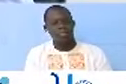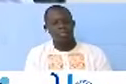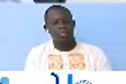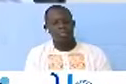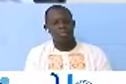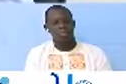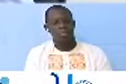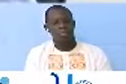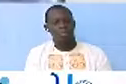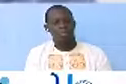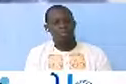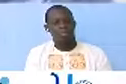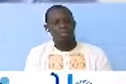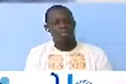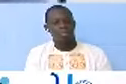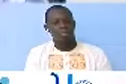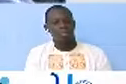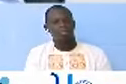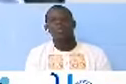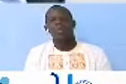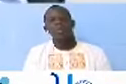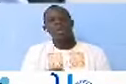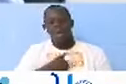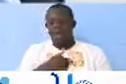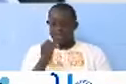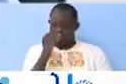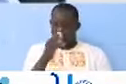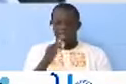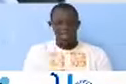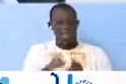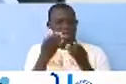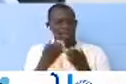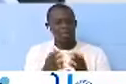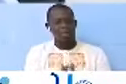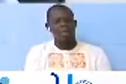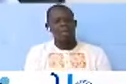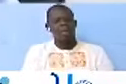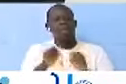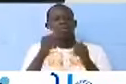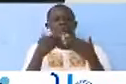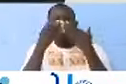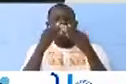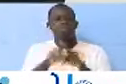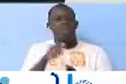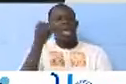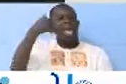Almost 1 month. Every day I came a mile to. I said to him, now tell us who this elder was. He